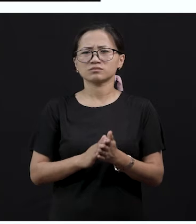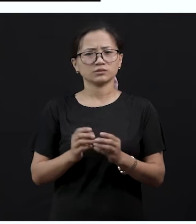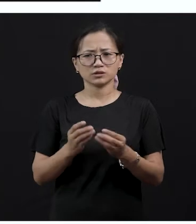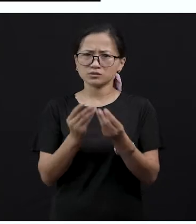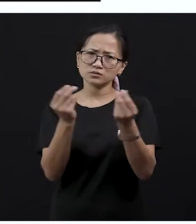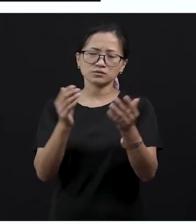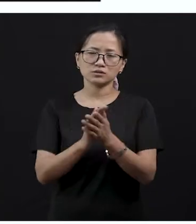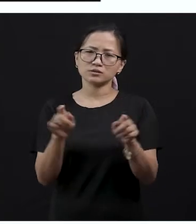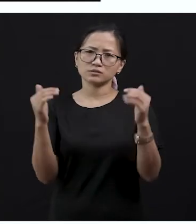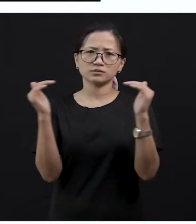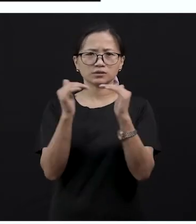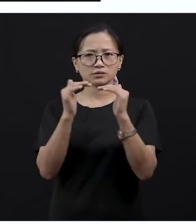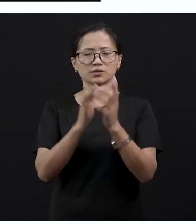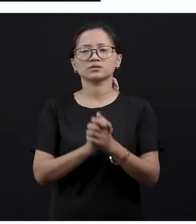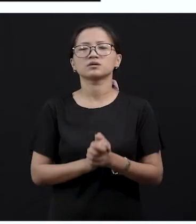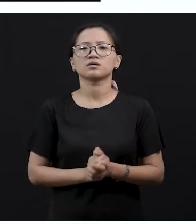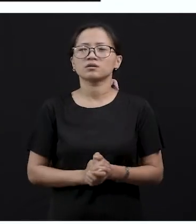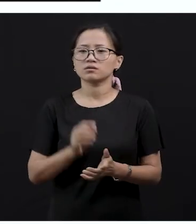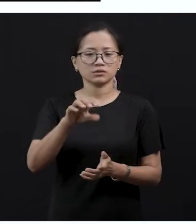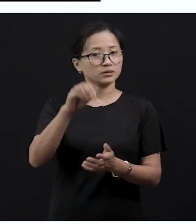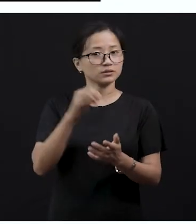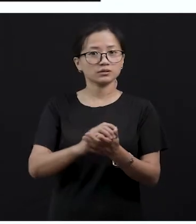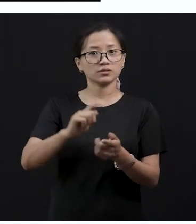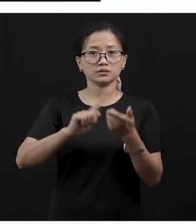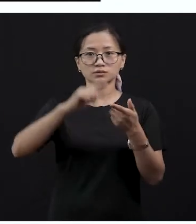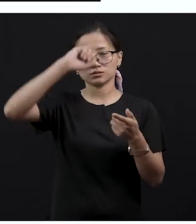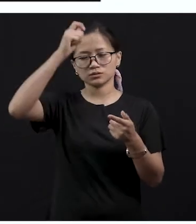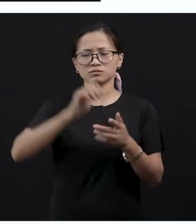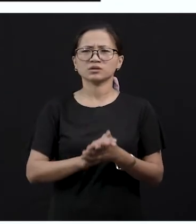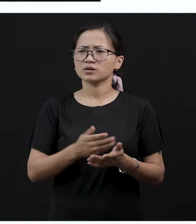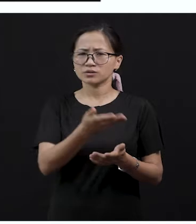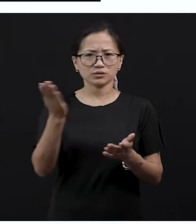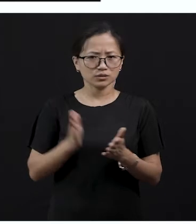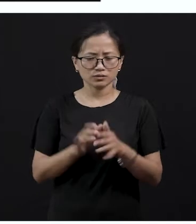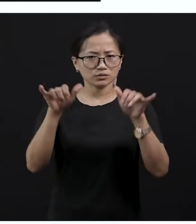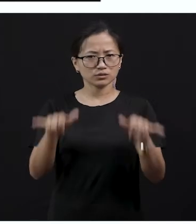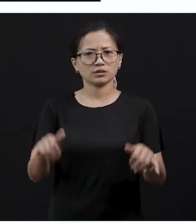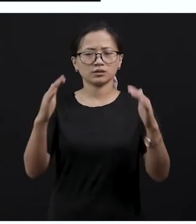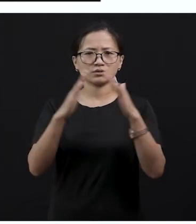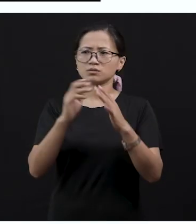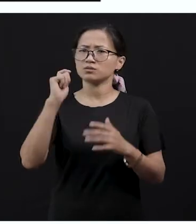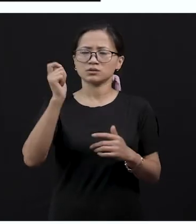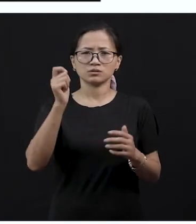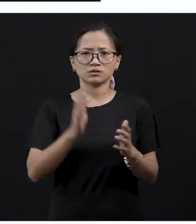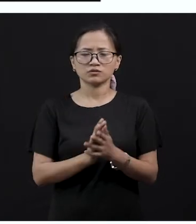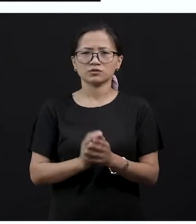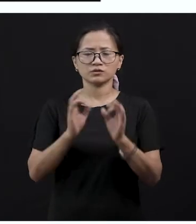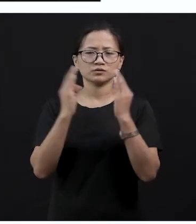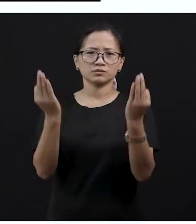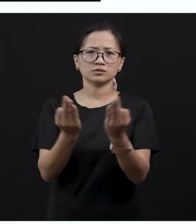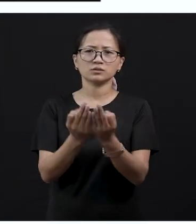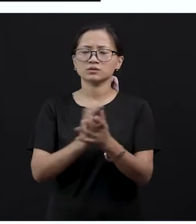and women did not get education. So they had to stay at home, they had to work for their